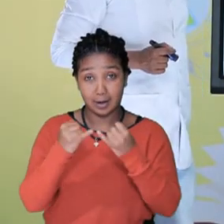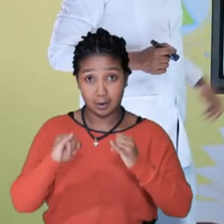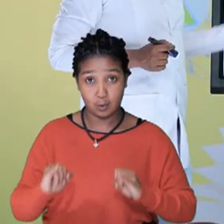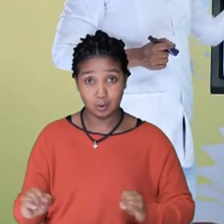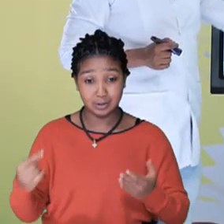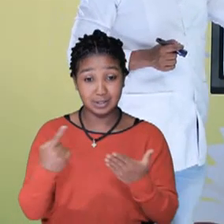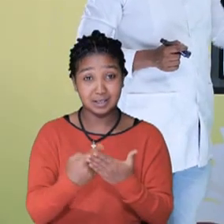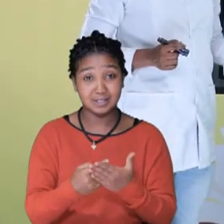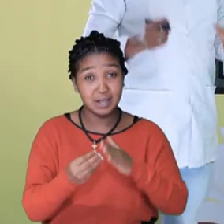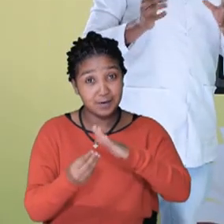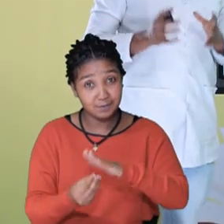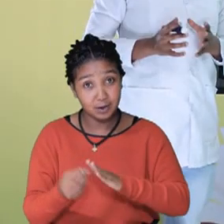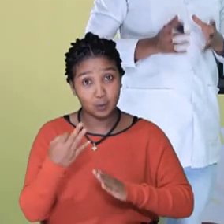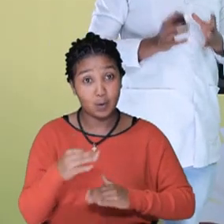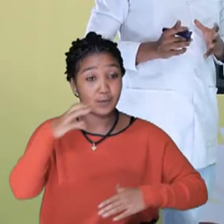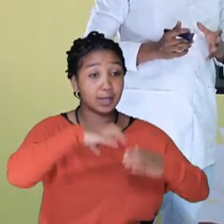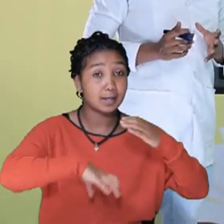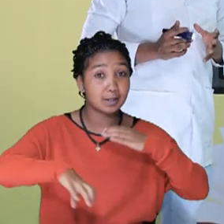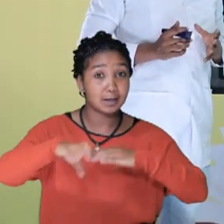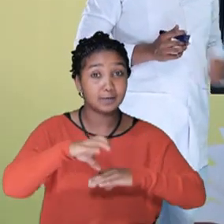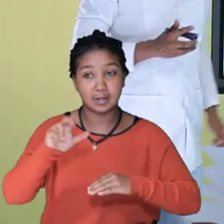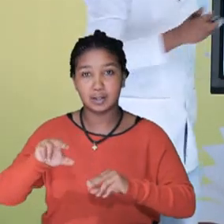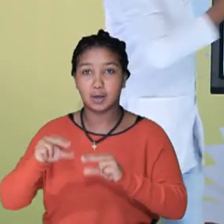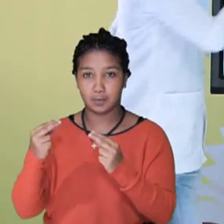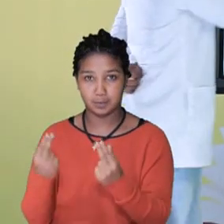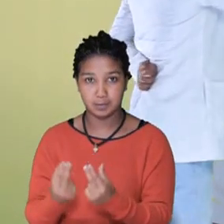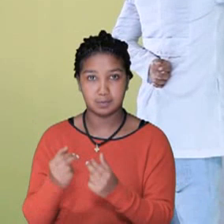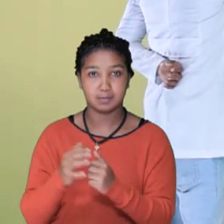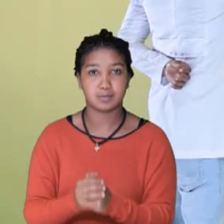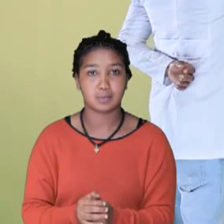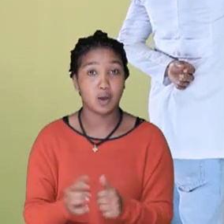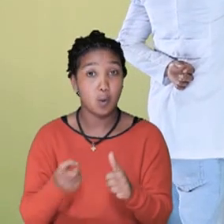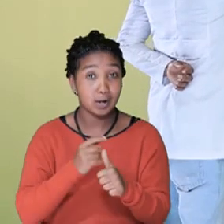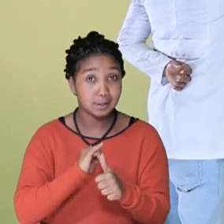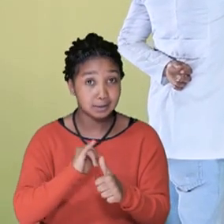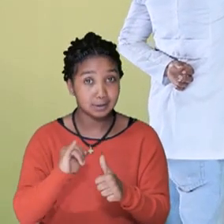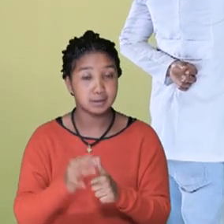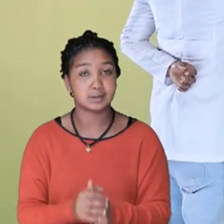this effect of heat in three groups. One is